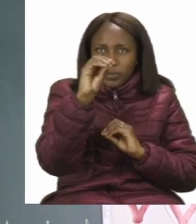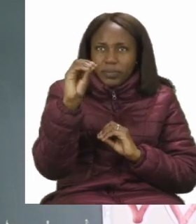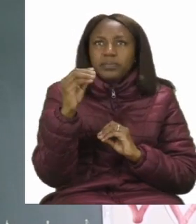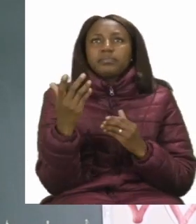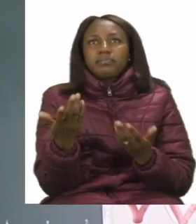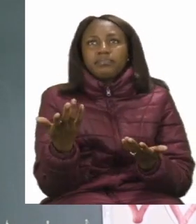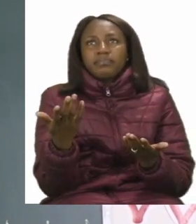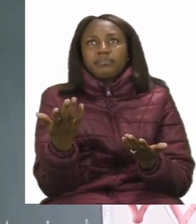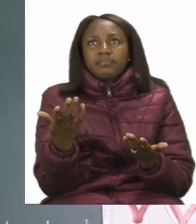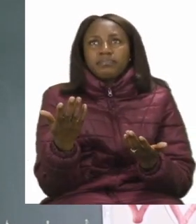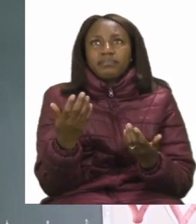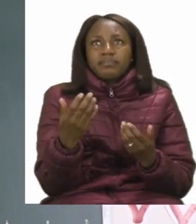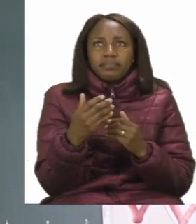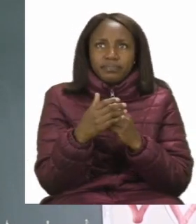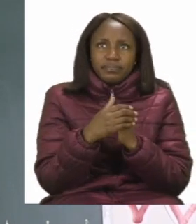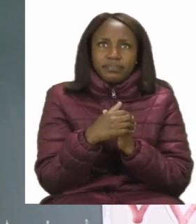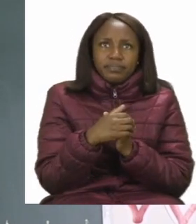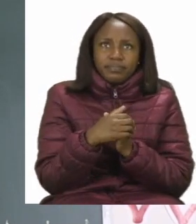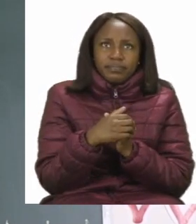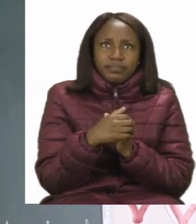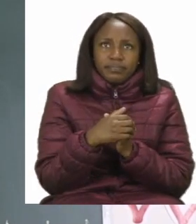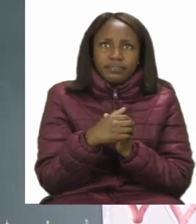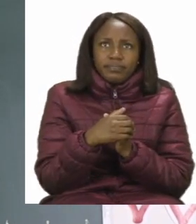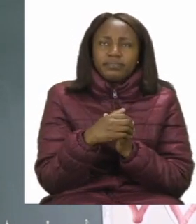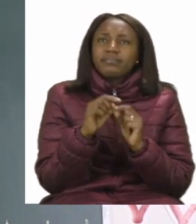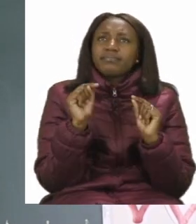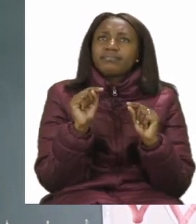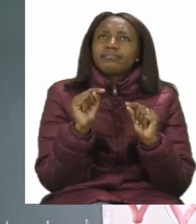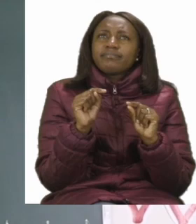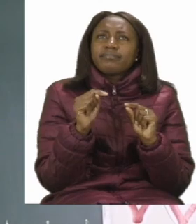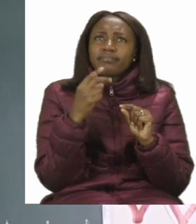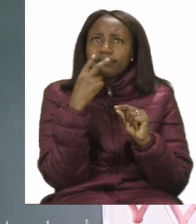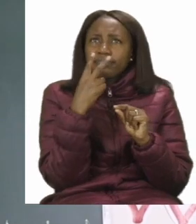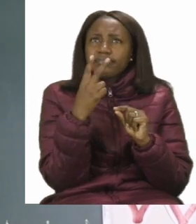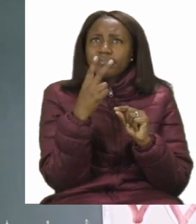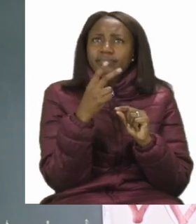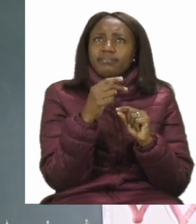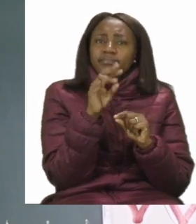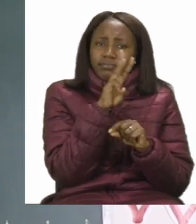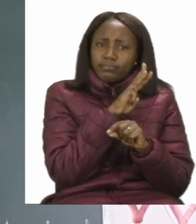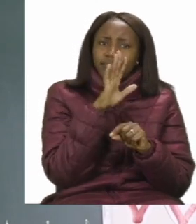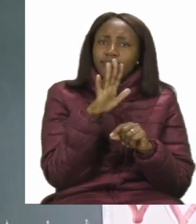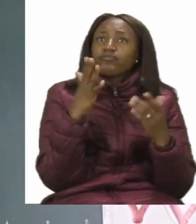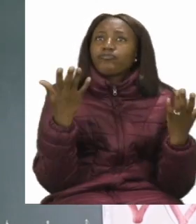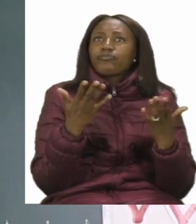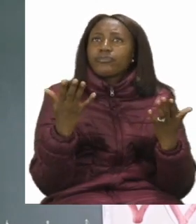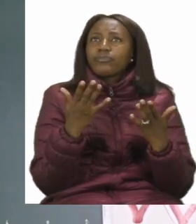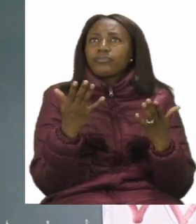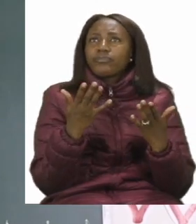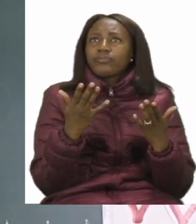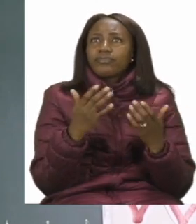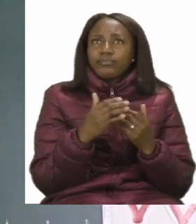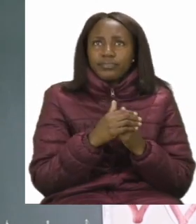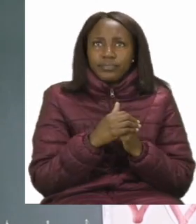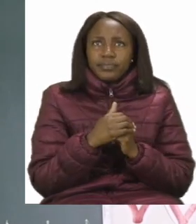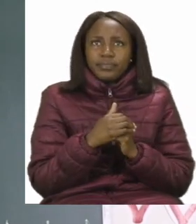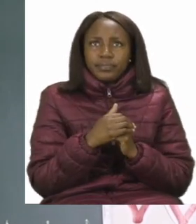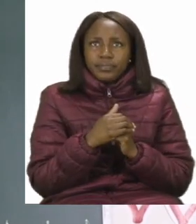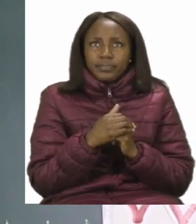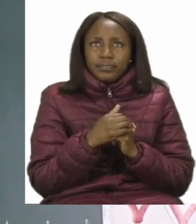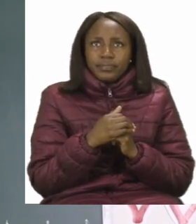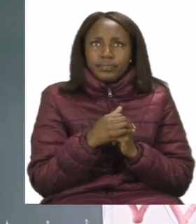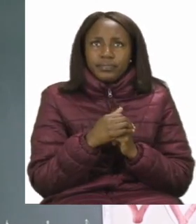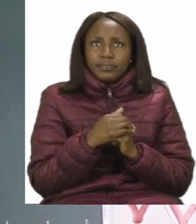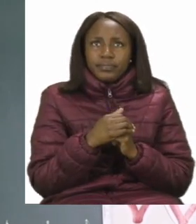number line. Okay, so what do we do first? We first have to find the number on